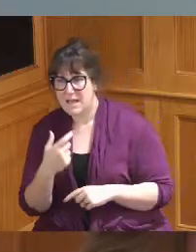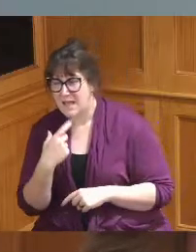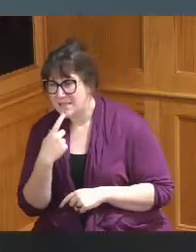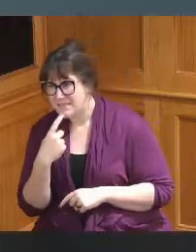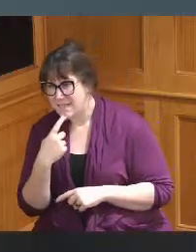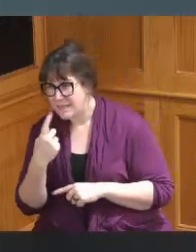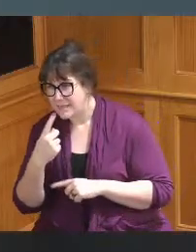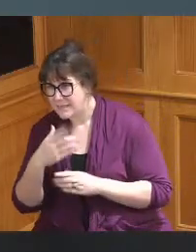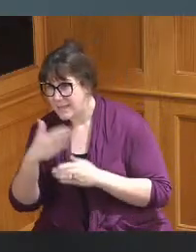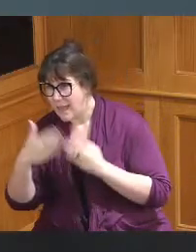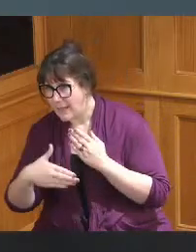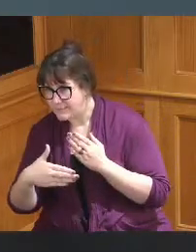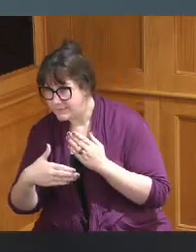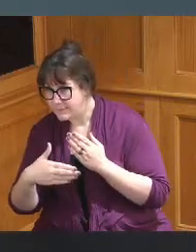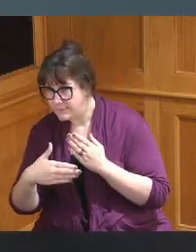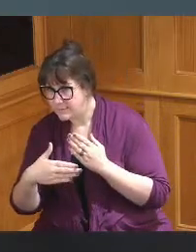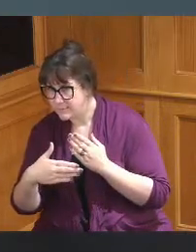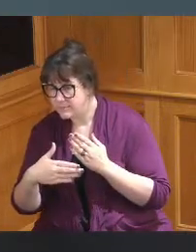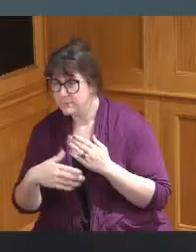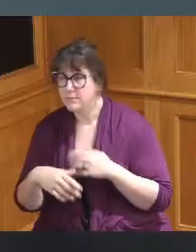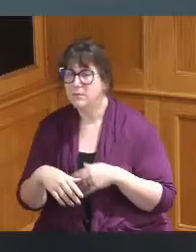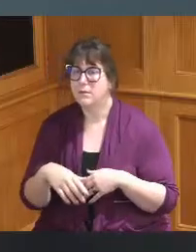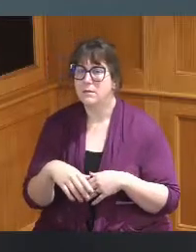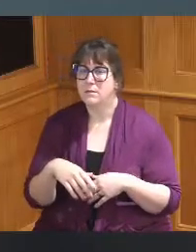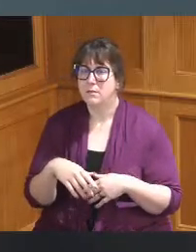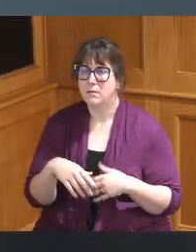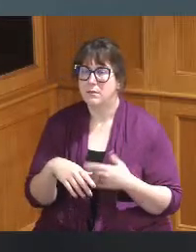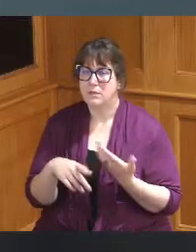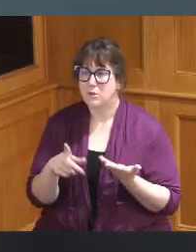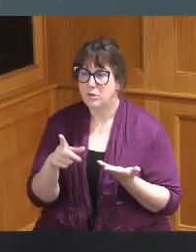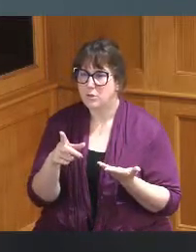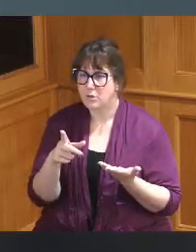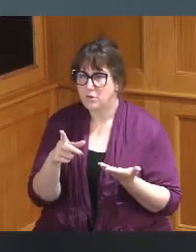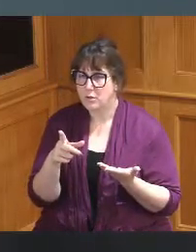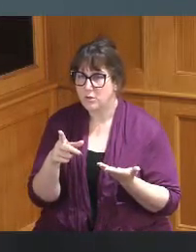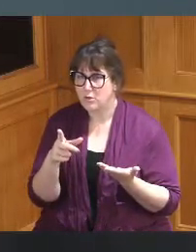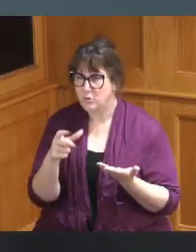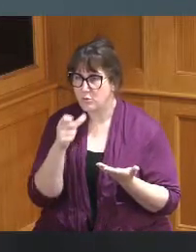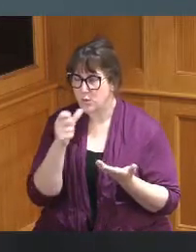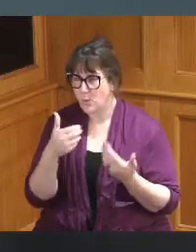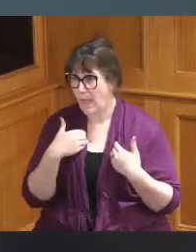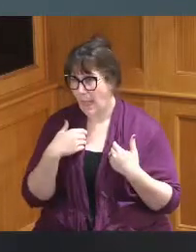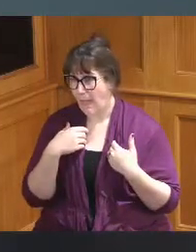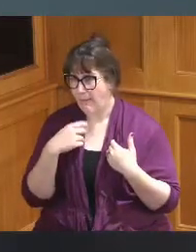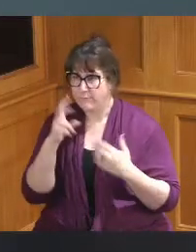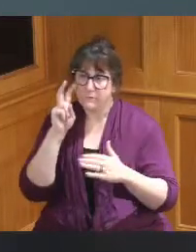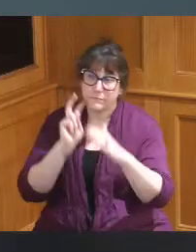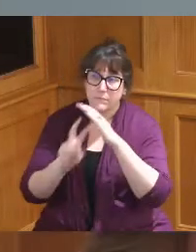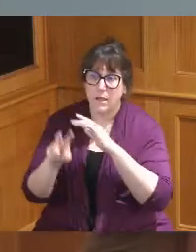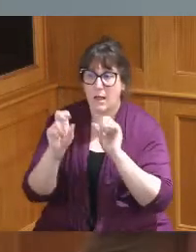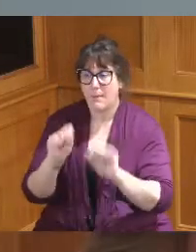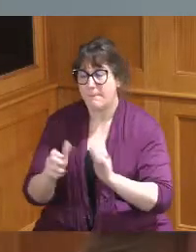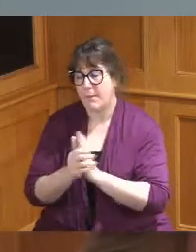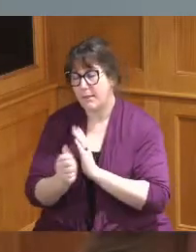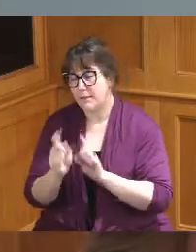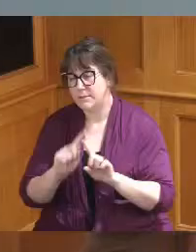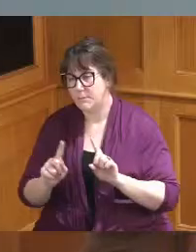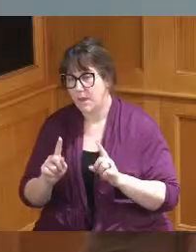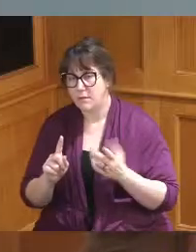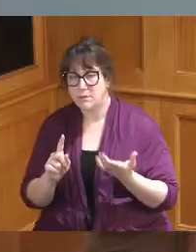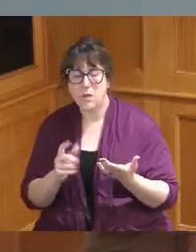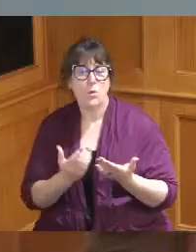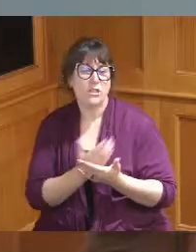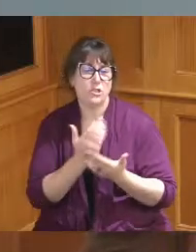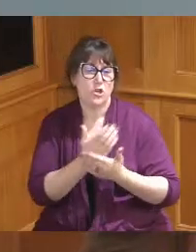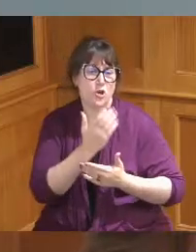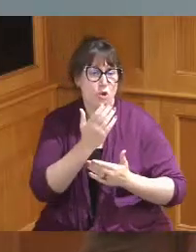think to complete those two areas you were talking? You don't have a crystal ball. No, but it's dictated by new development